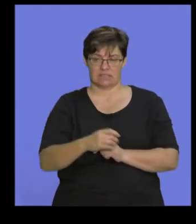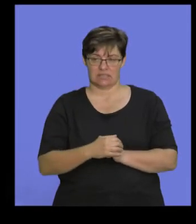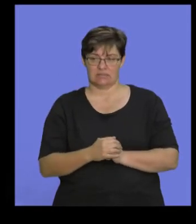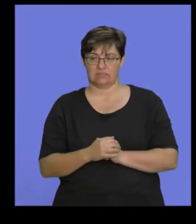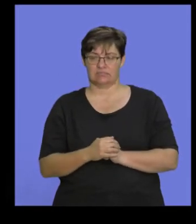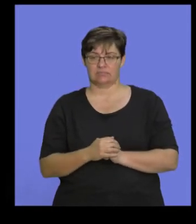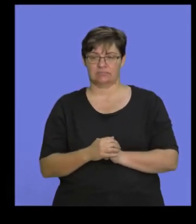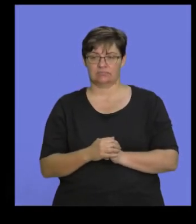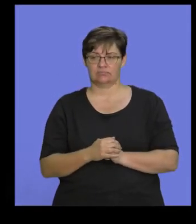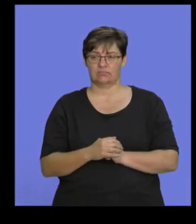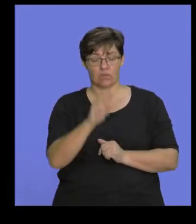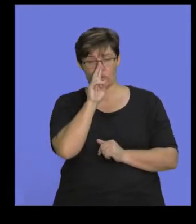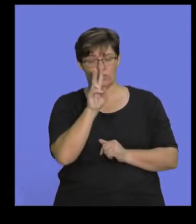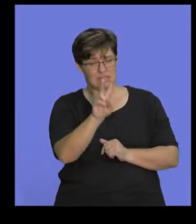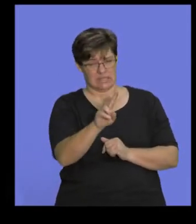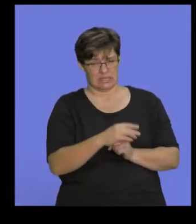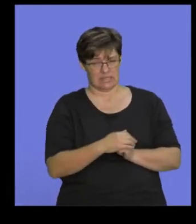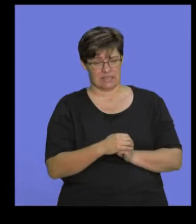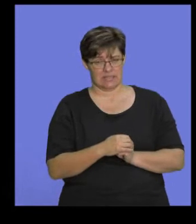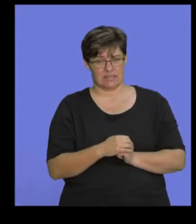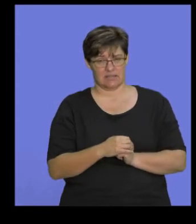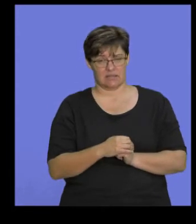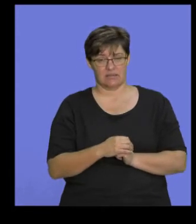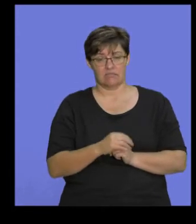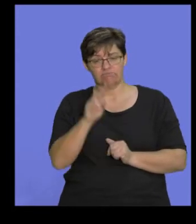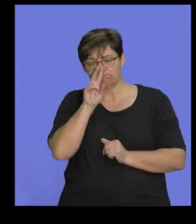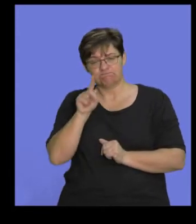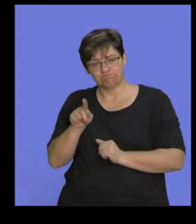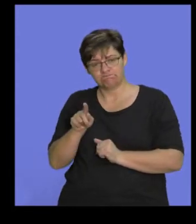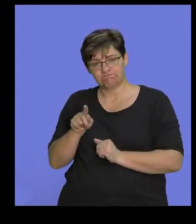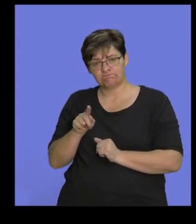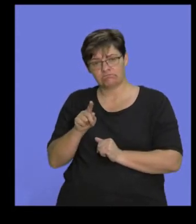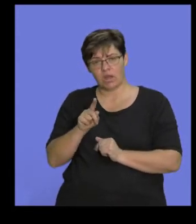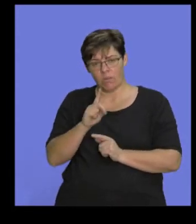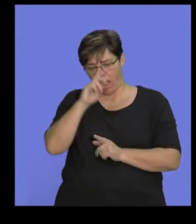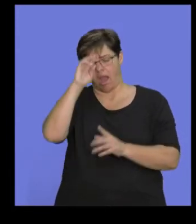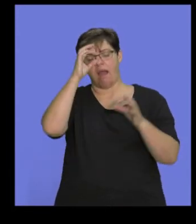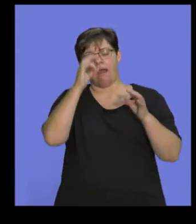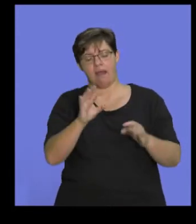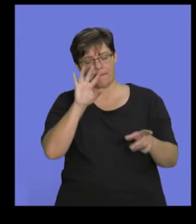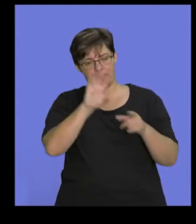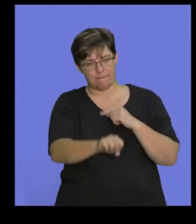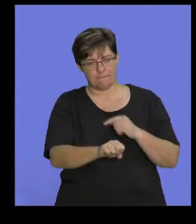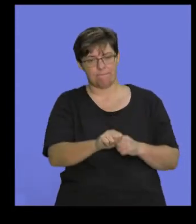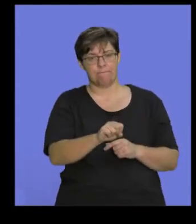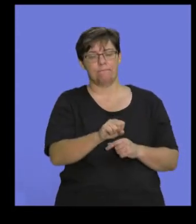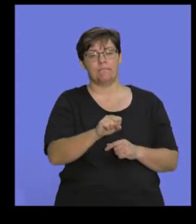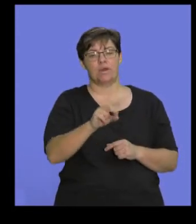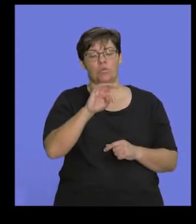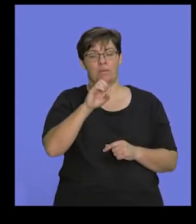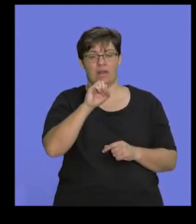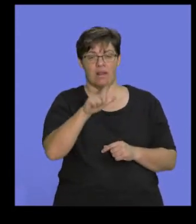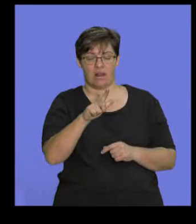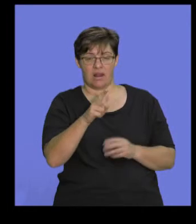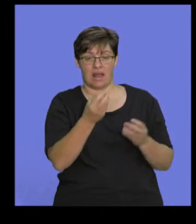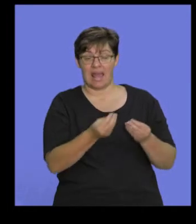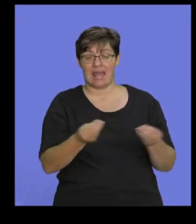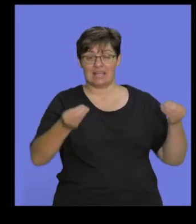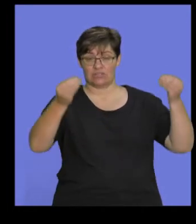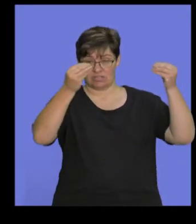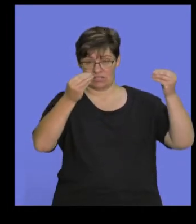8.16%. Now, you can see that if we look at this, our conclusion is that the nominal interest rate of